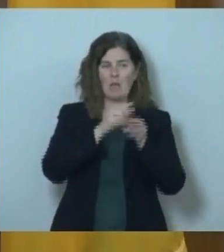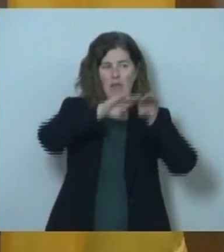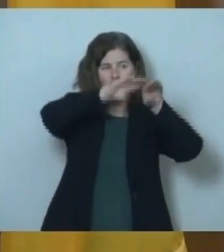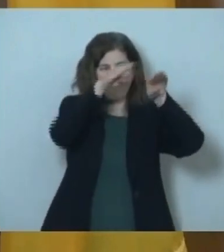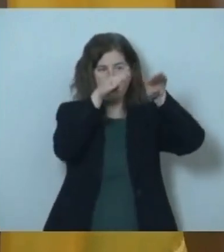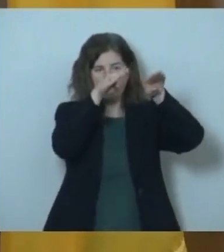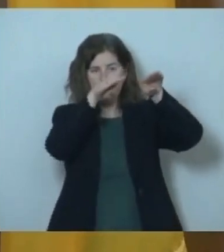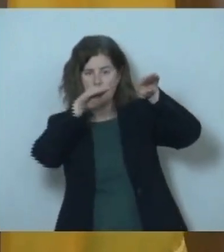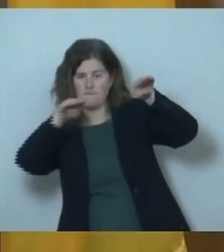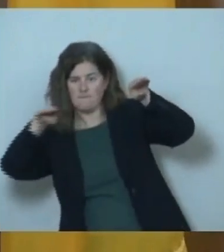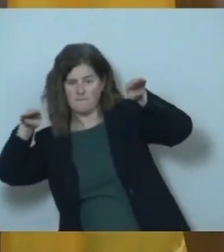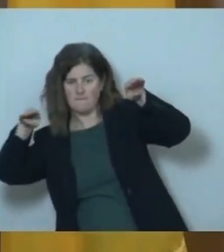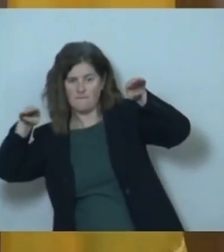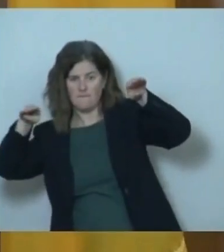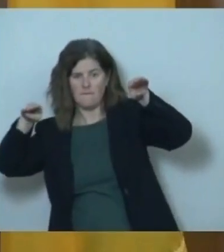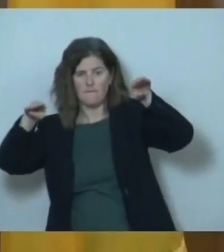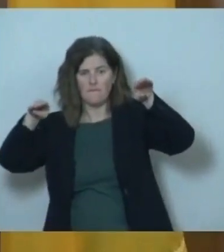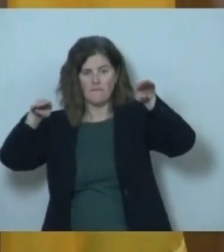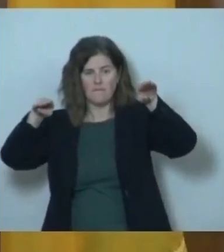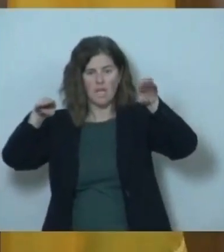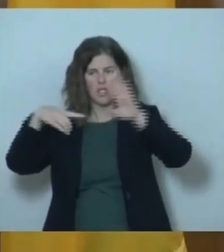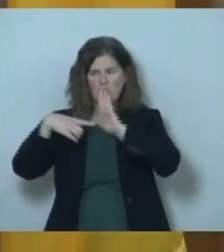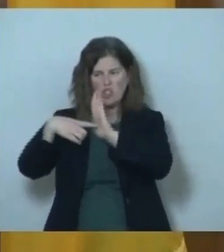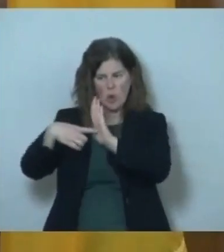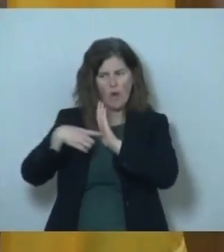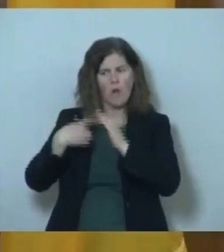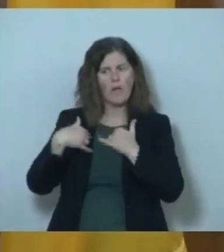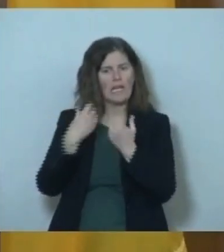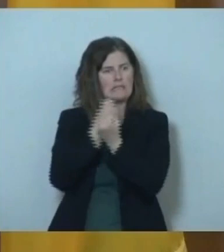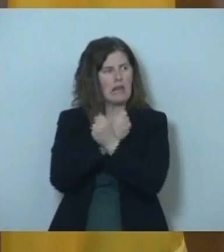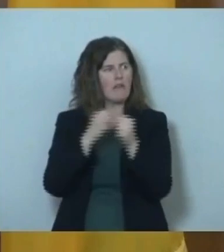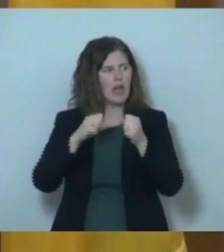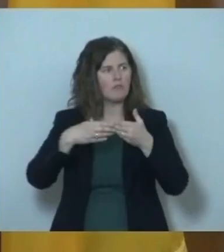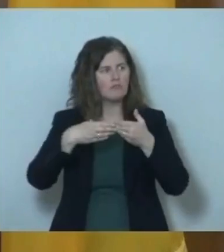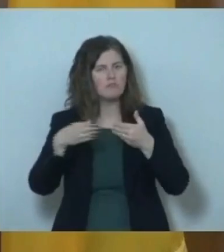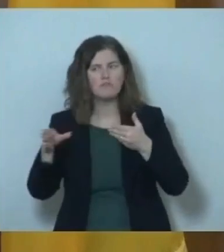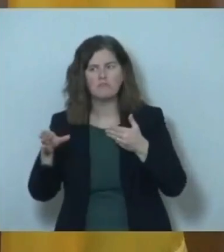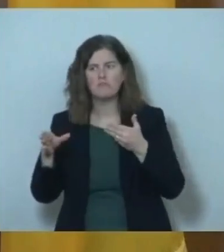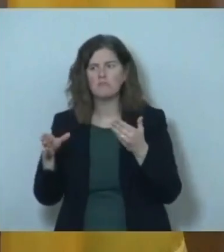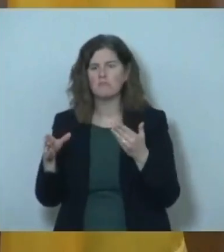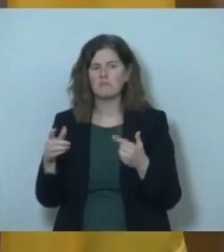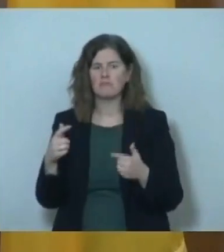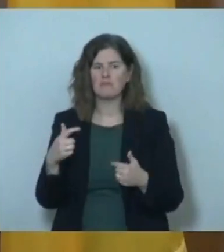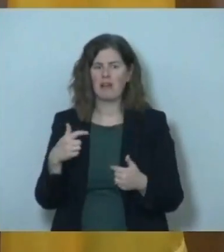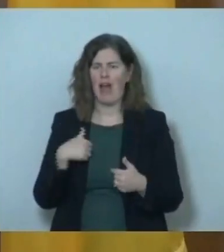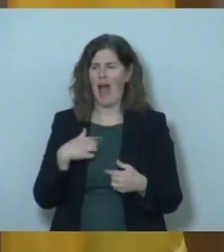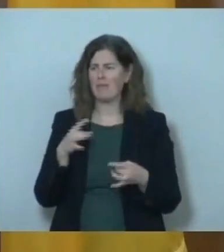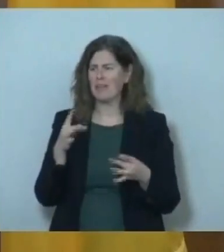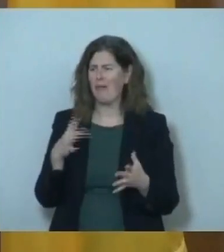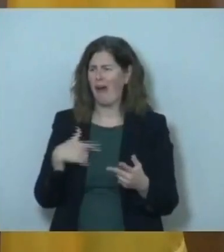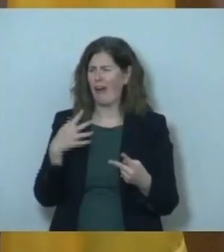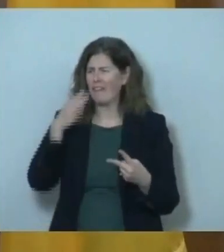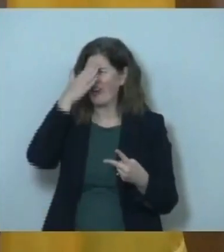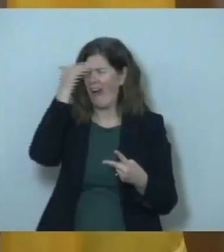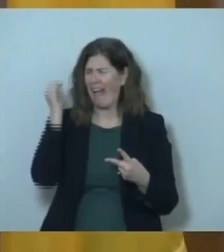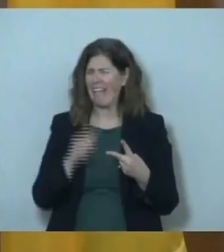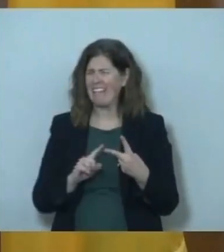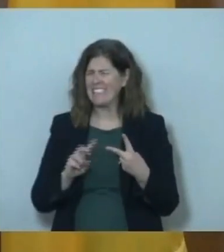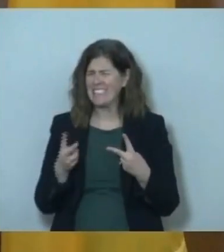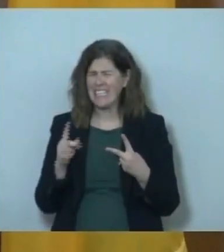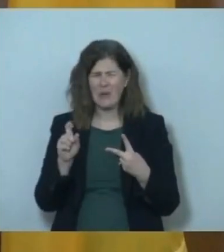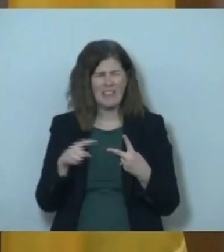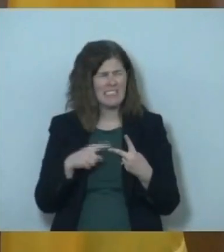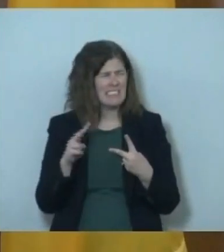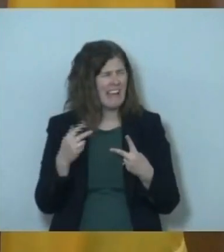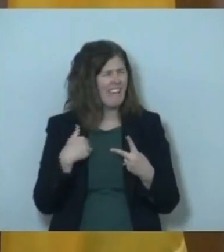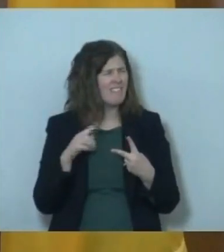bent, and showing that we can safely reopen. And because I'm terrible, I already forgot the second question. It was the second question, wasn't